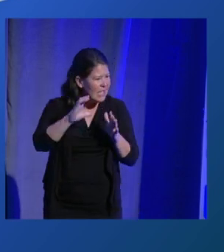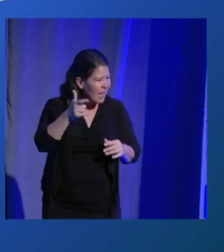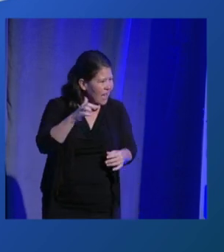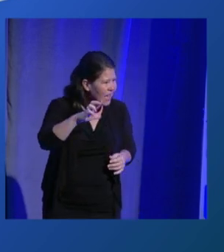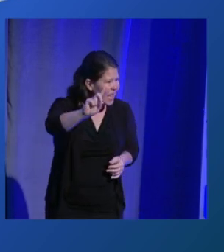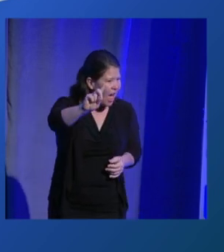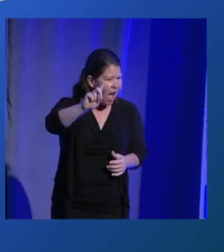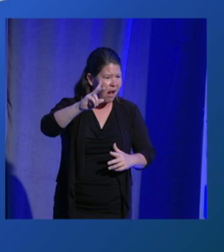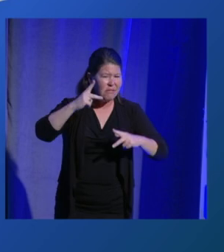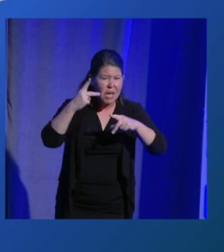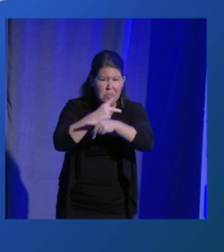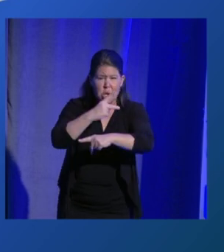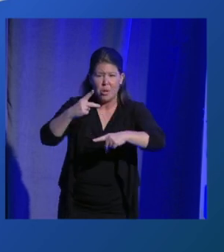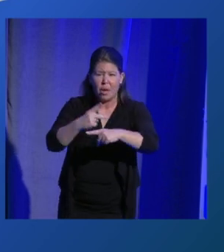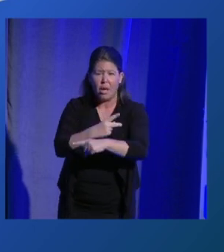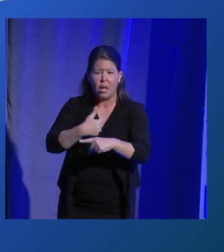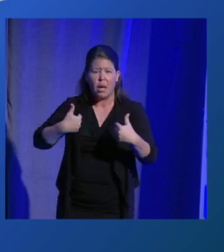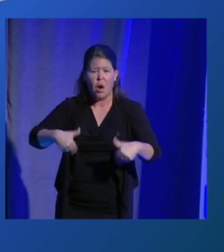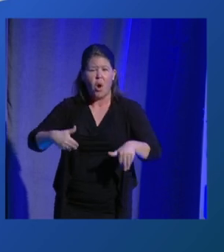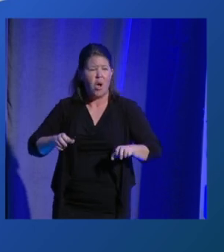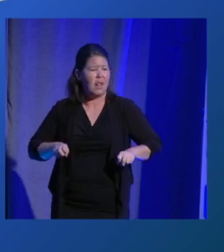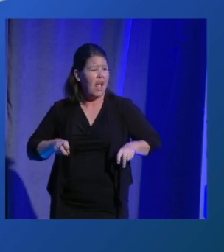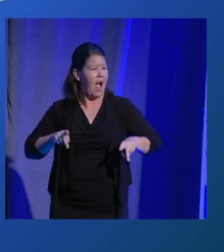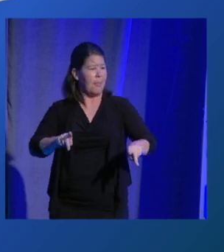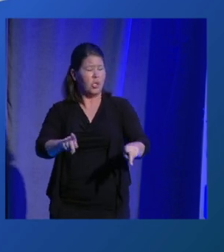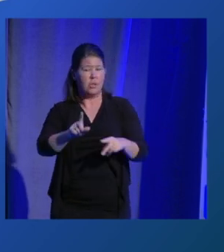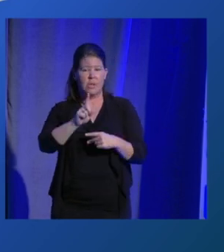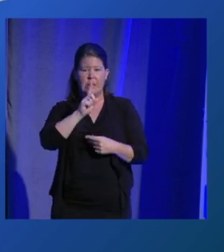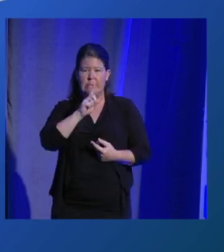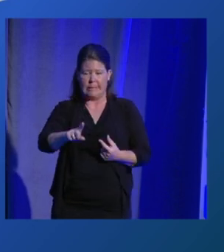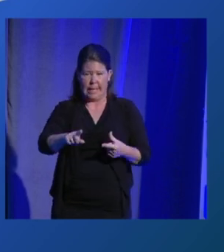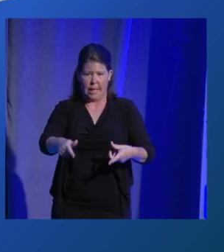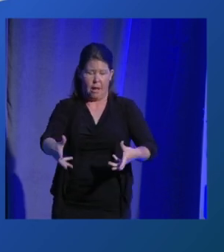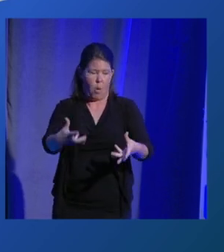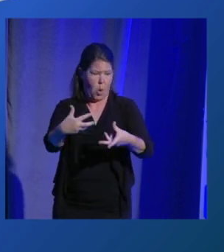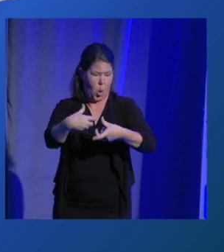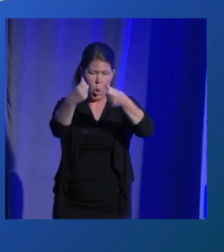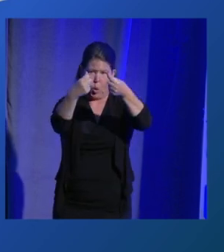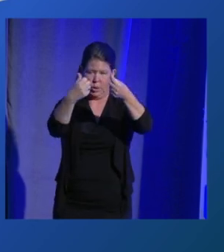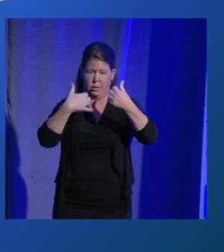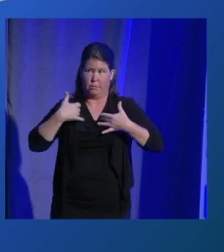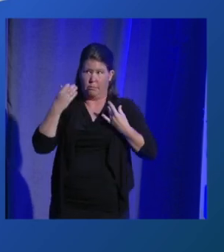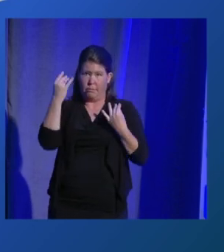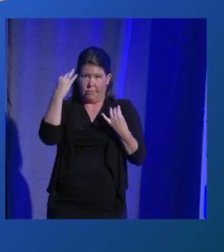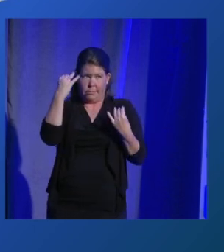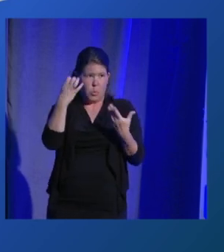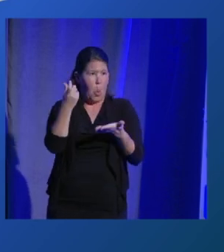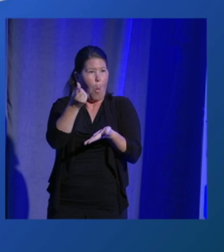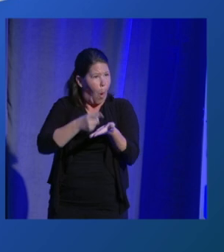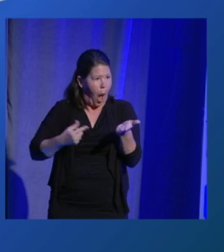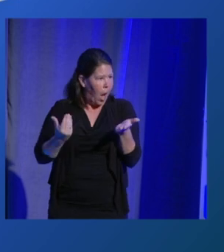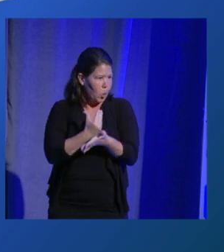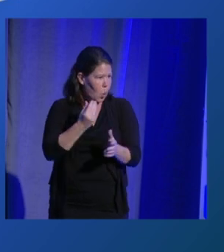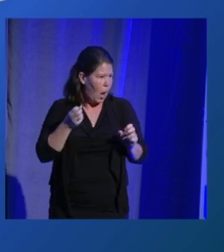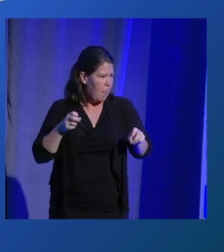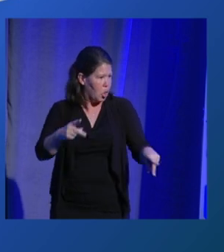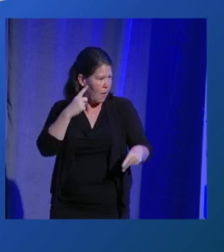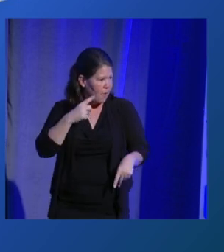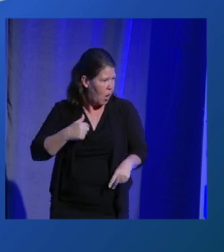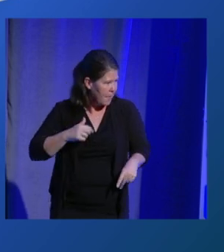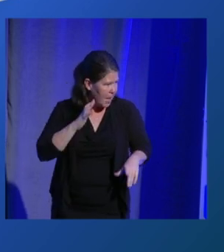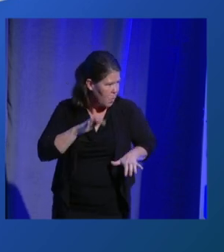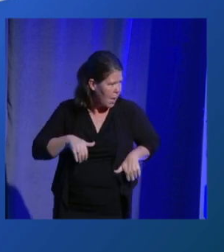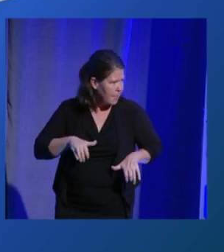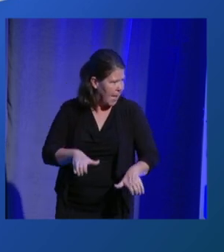was an opportunity to kind of me to recast and think what a new opportunity would be and also to see the